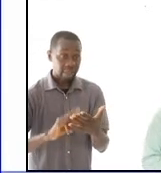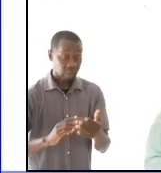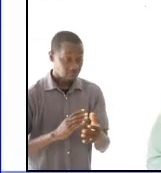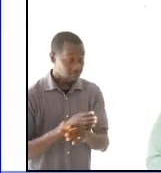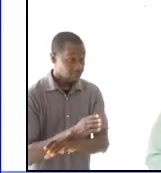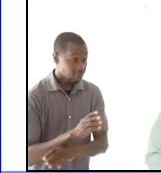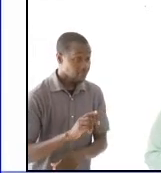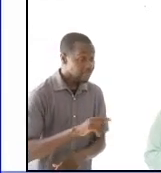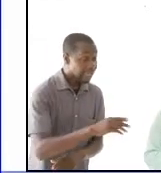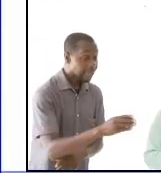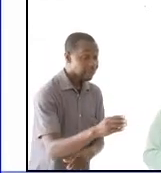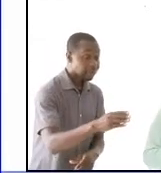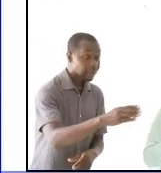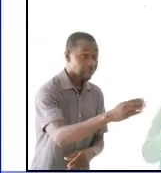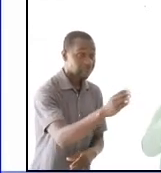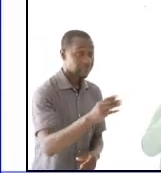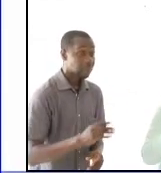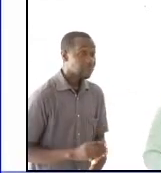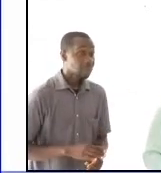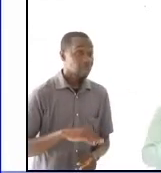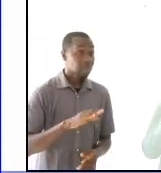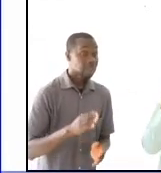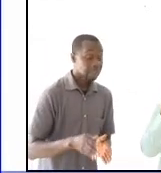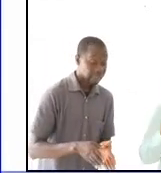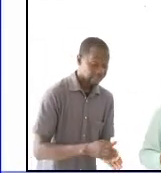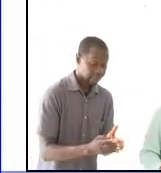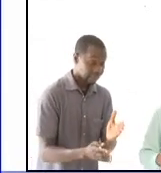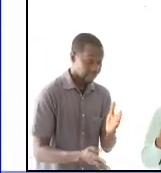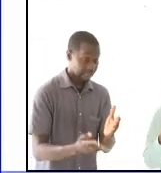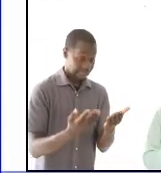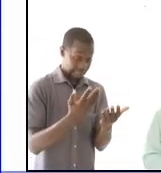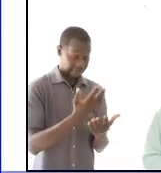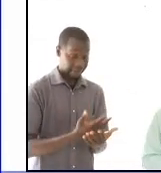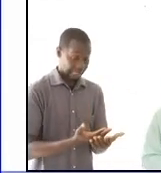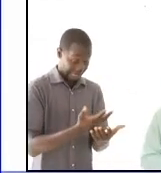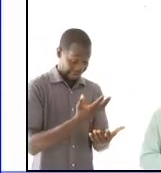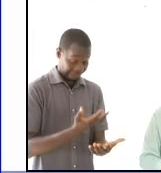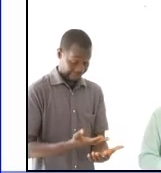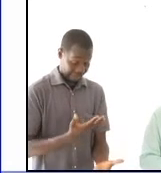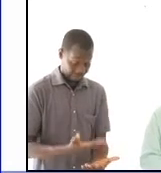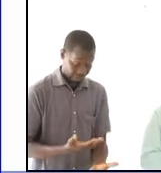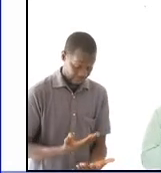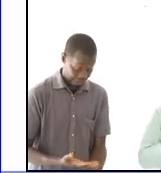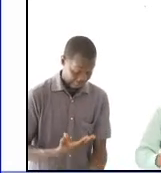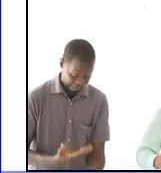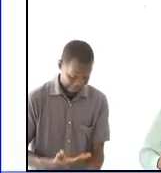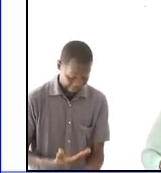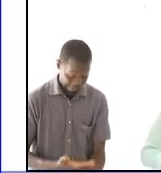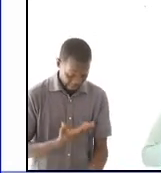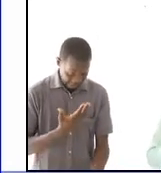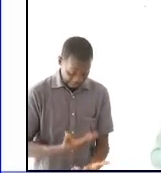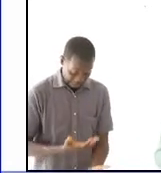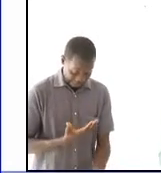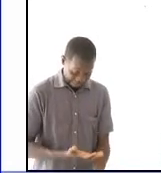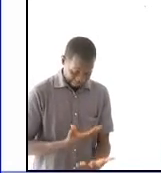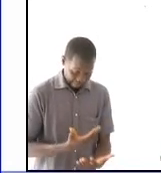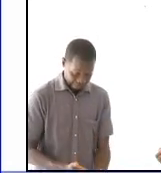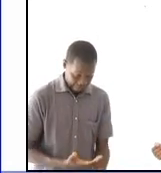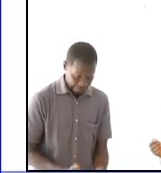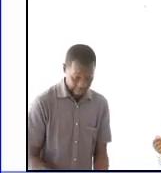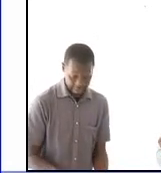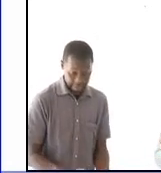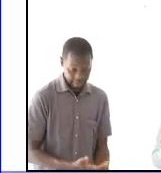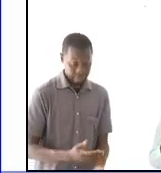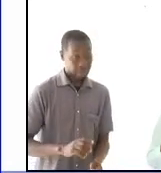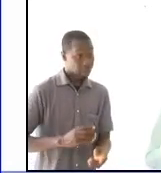continue their journey. But they filtrate, the things that are taken from the blood, the waste, the excess water, excess salt,